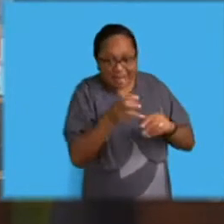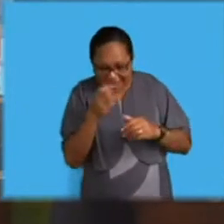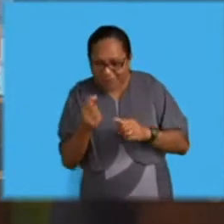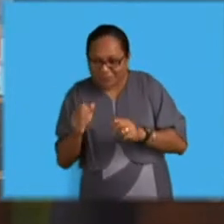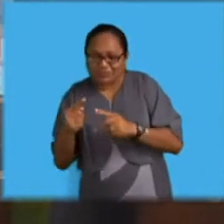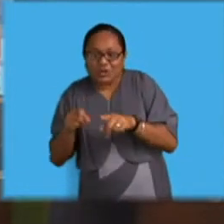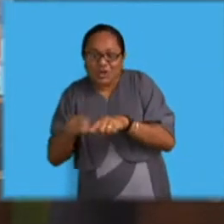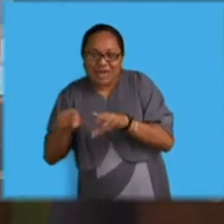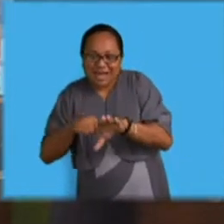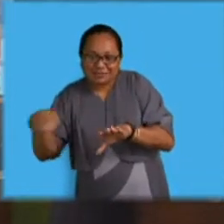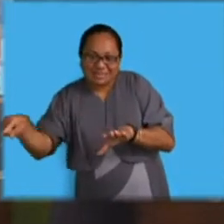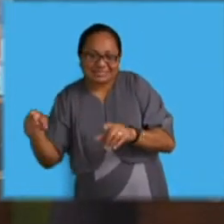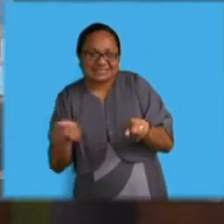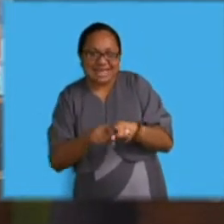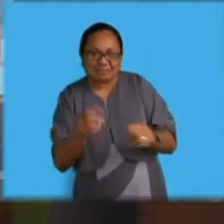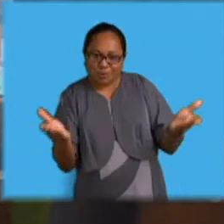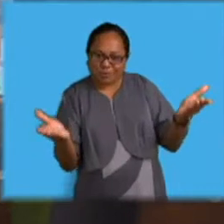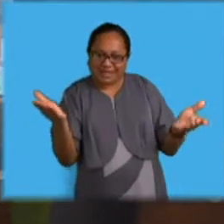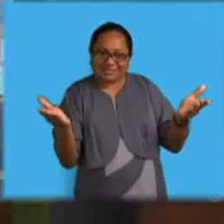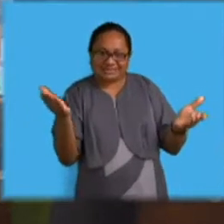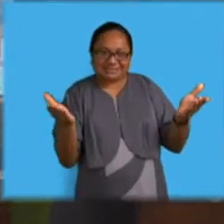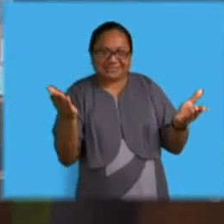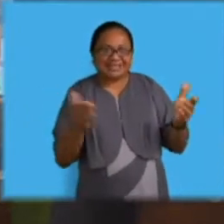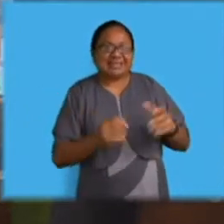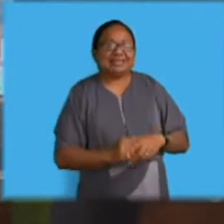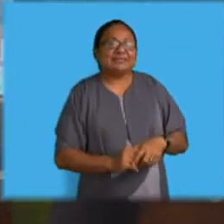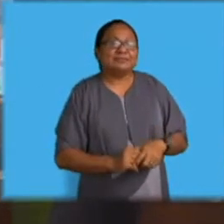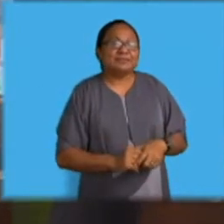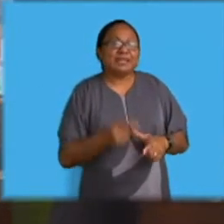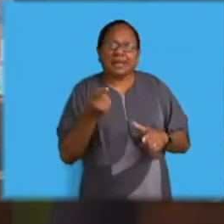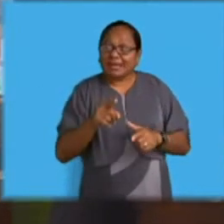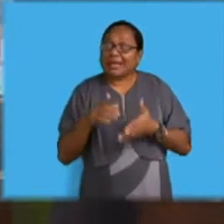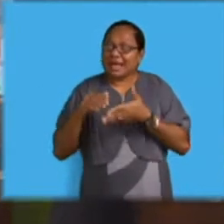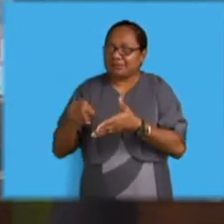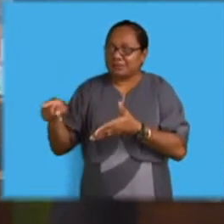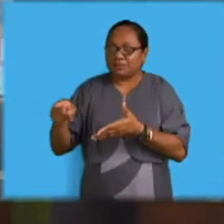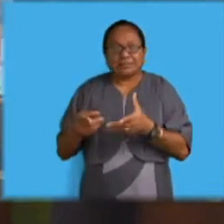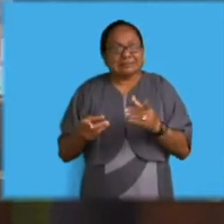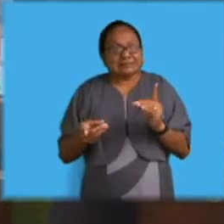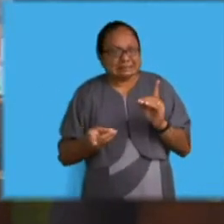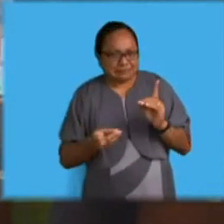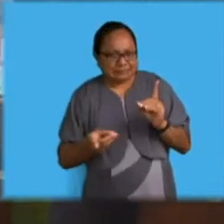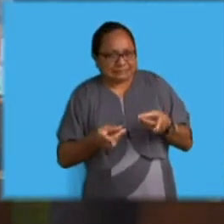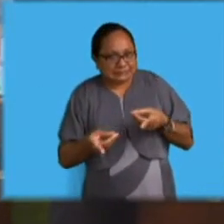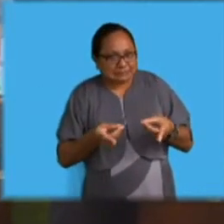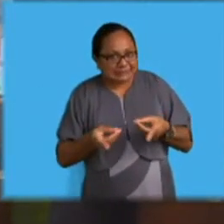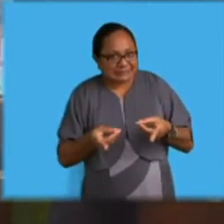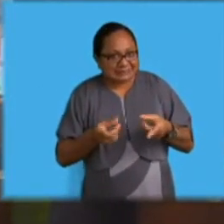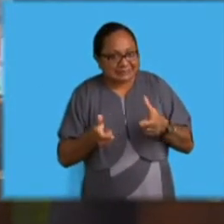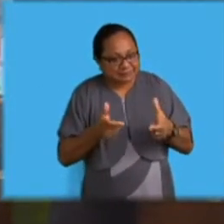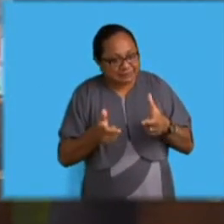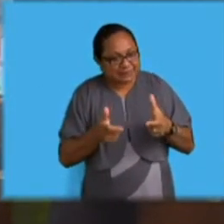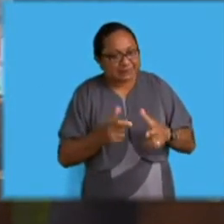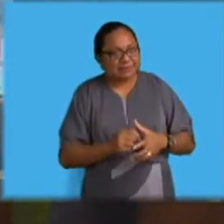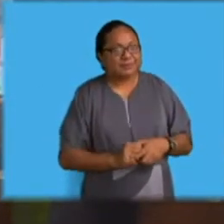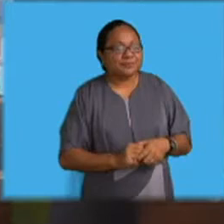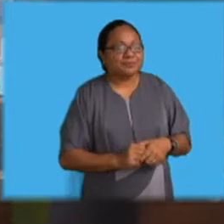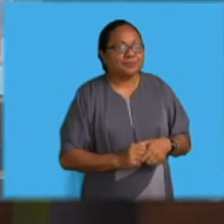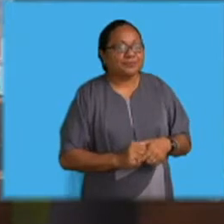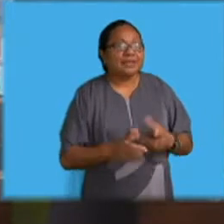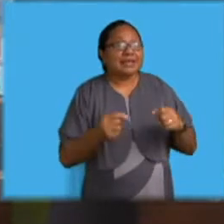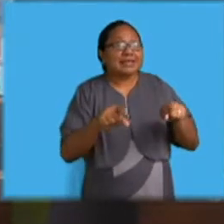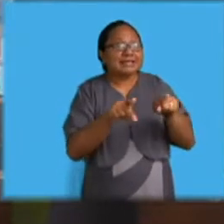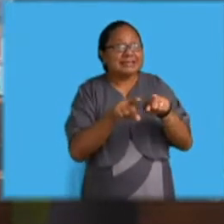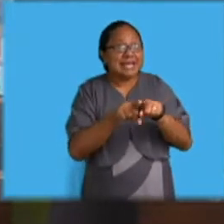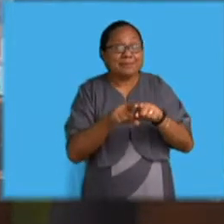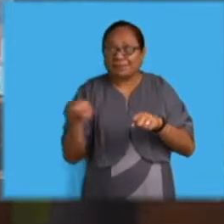It instills a level of discipline, Honourable Deputy Speaker, and contributes overall to also building